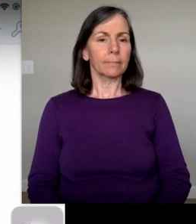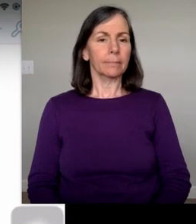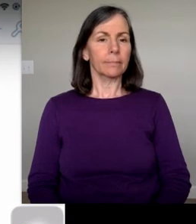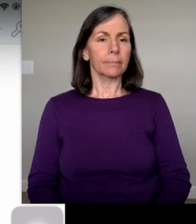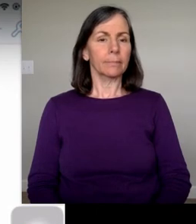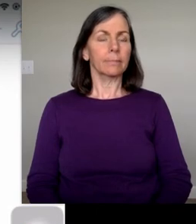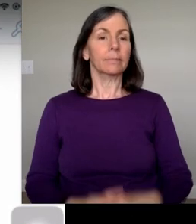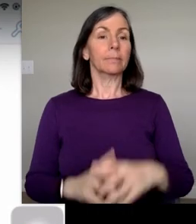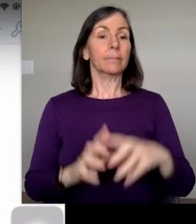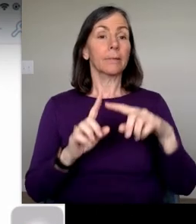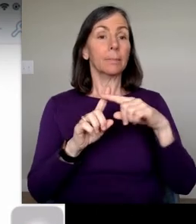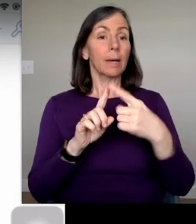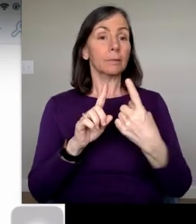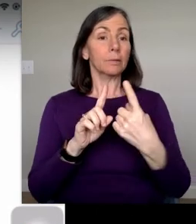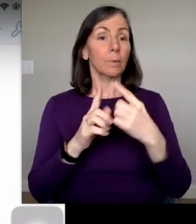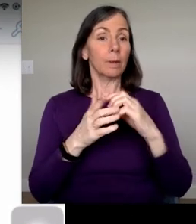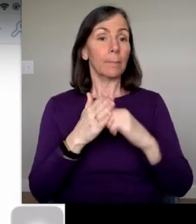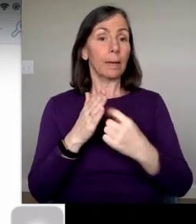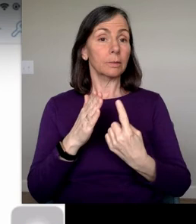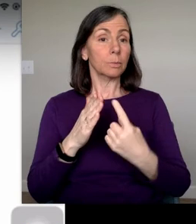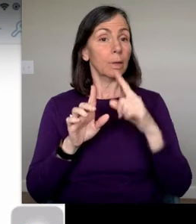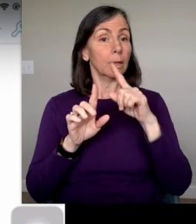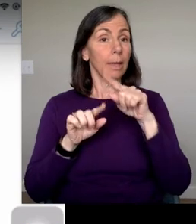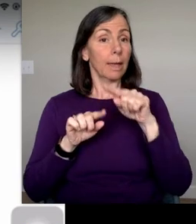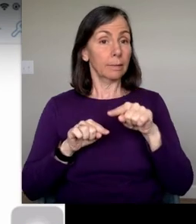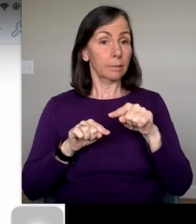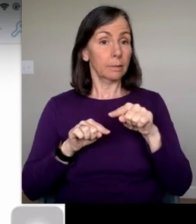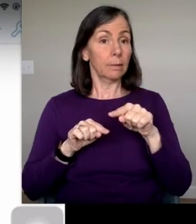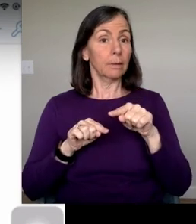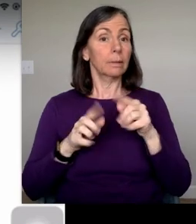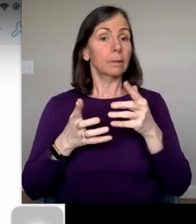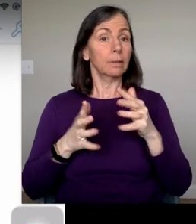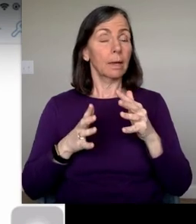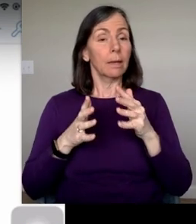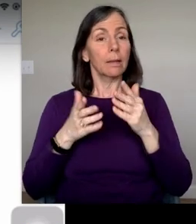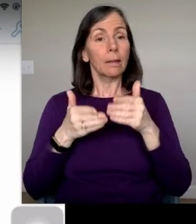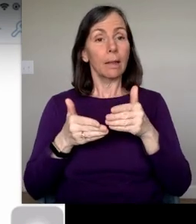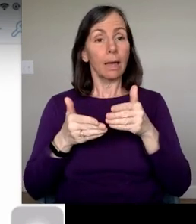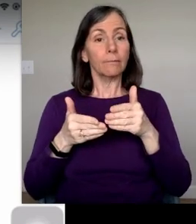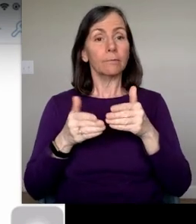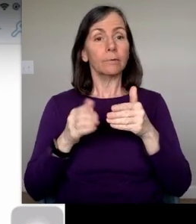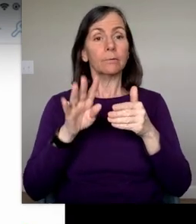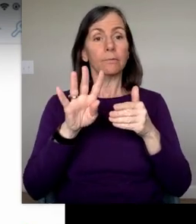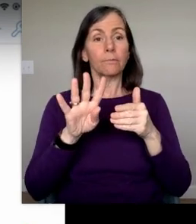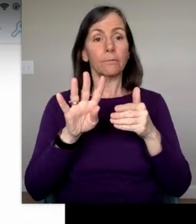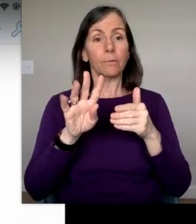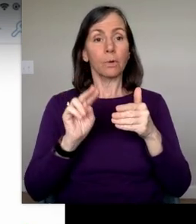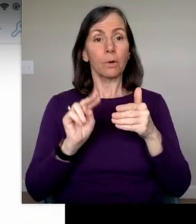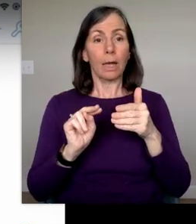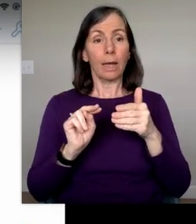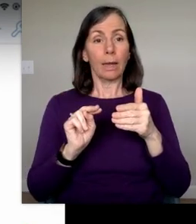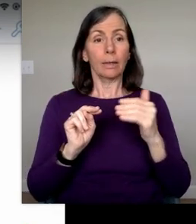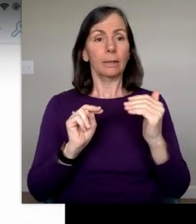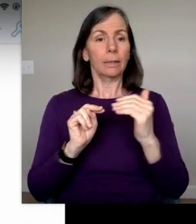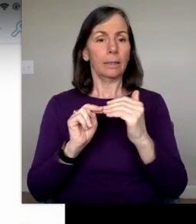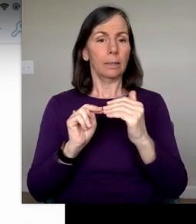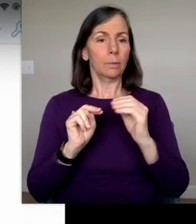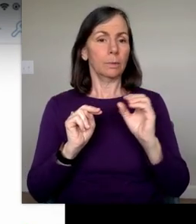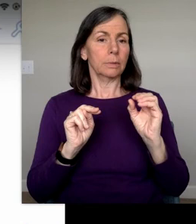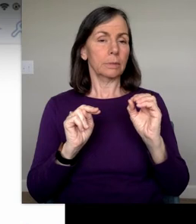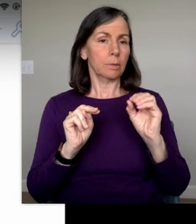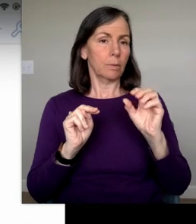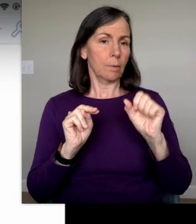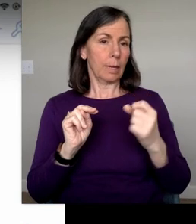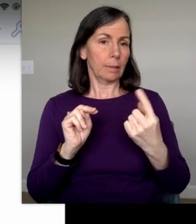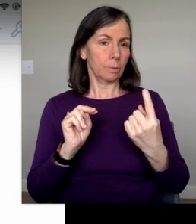Positive 1 minus 1 cancels, and we're left with 4n equals 0 minus